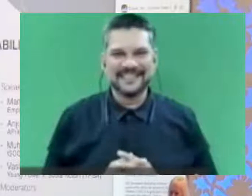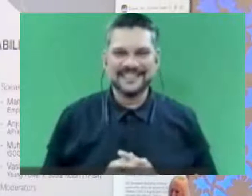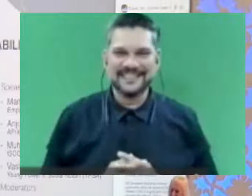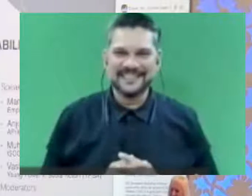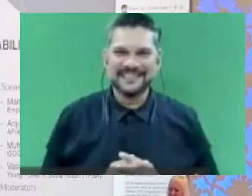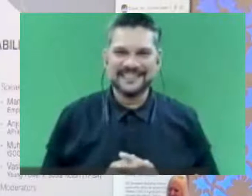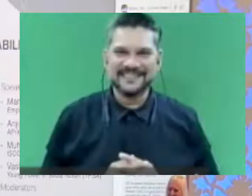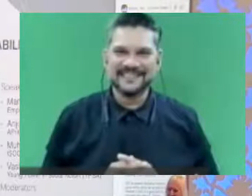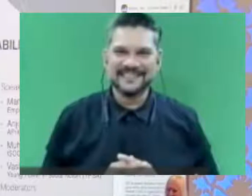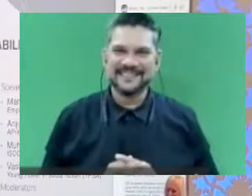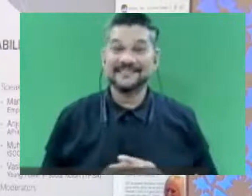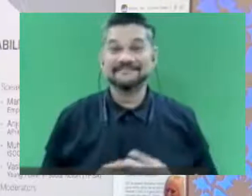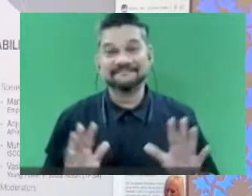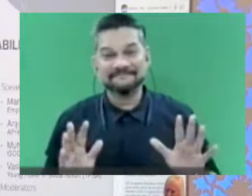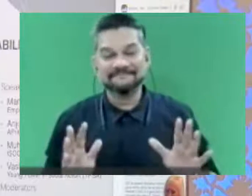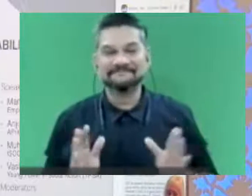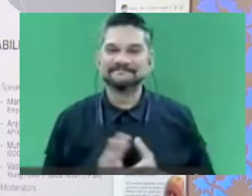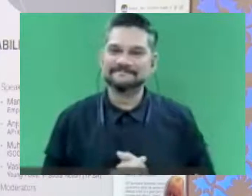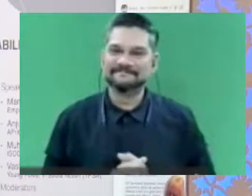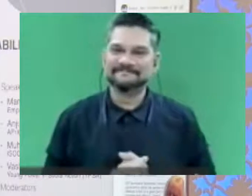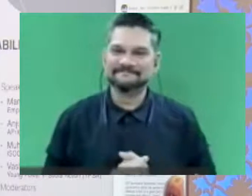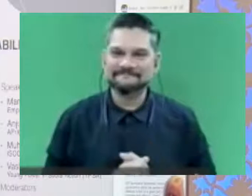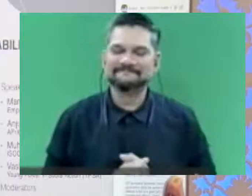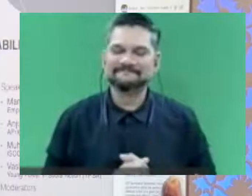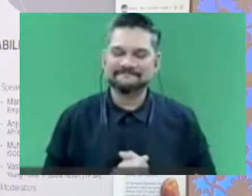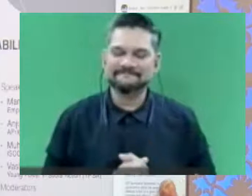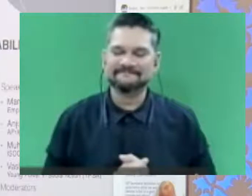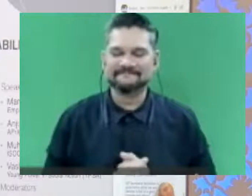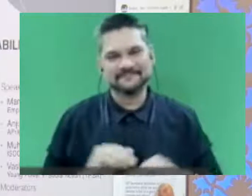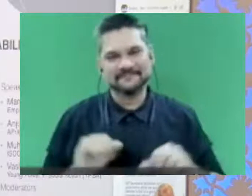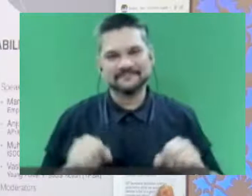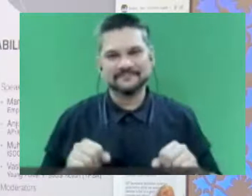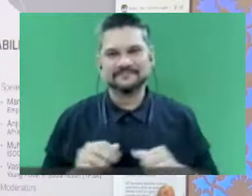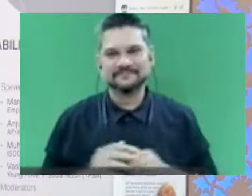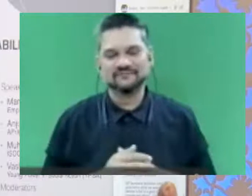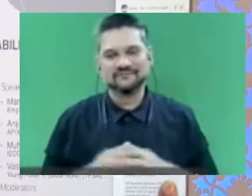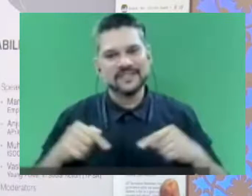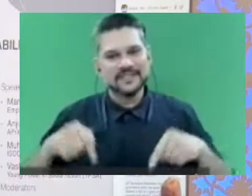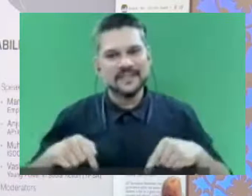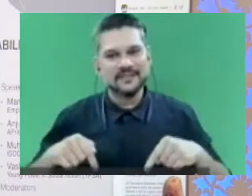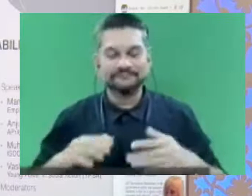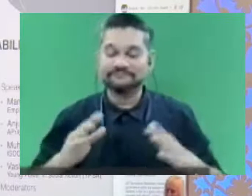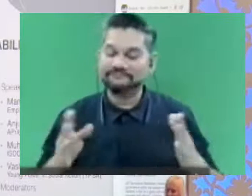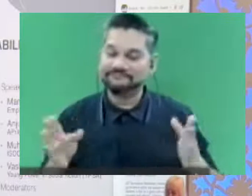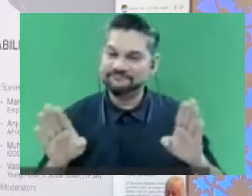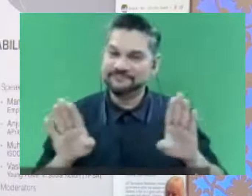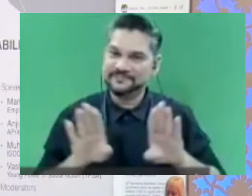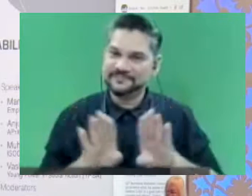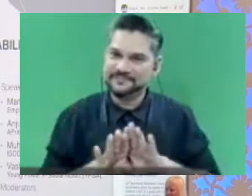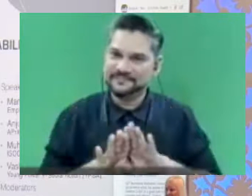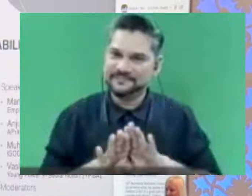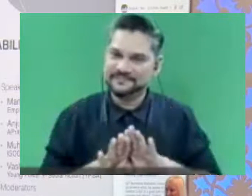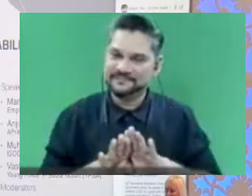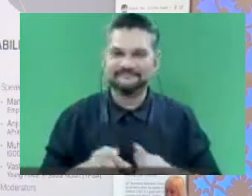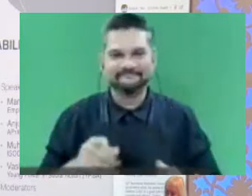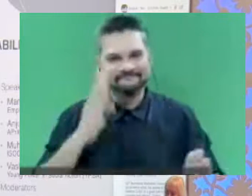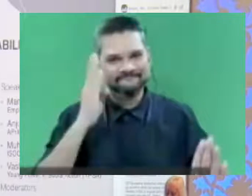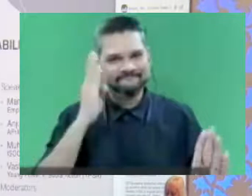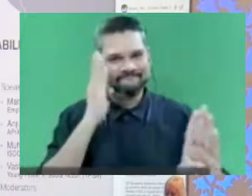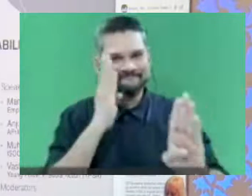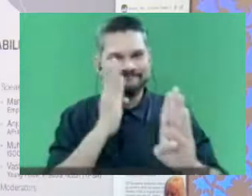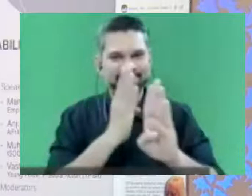Yes. So yes, we need to close. It's exactly on